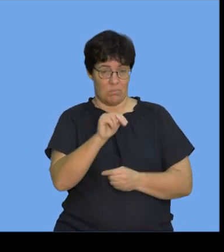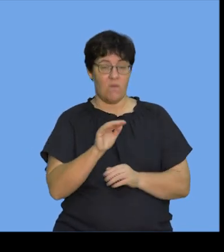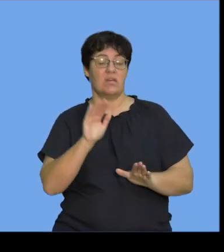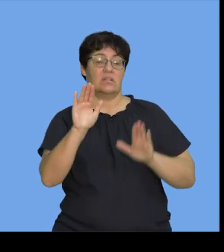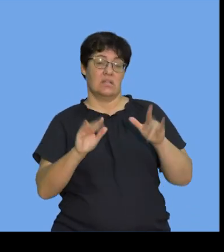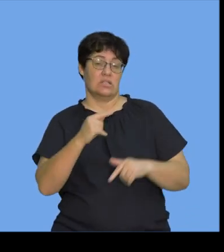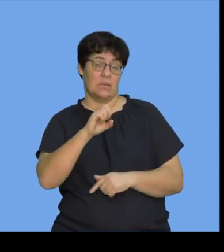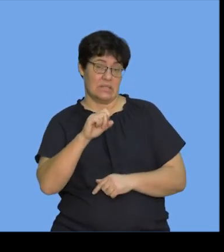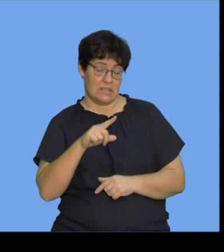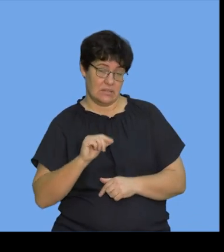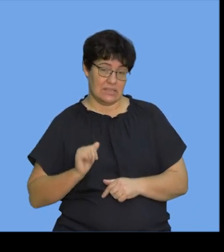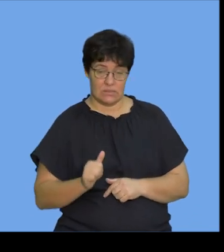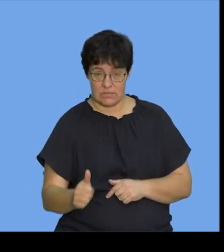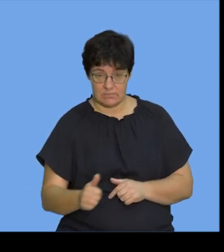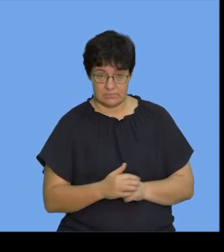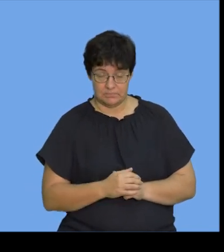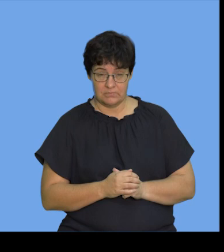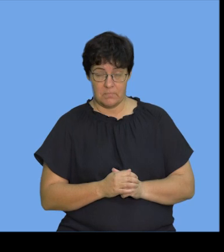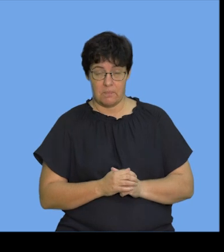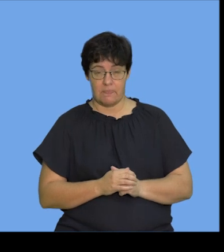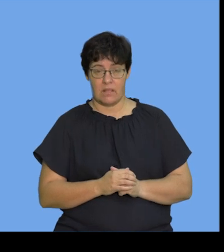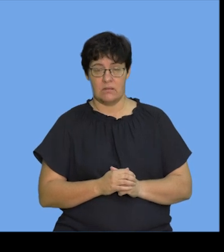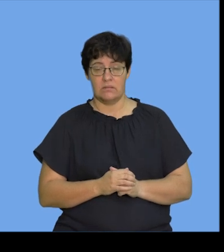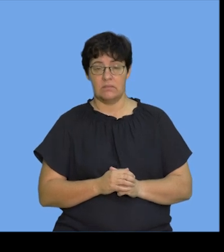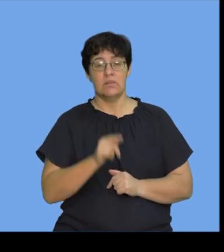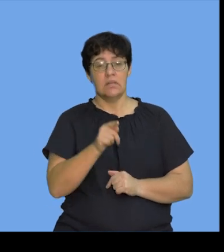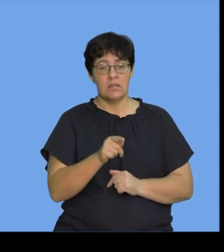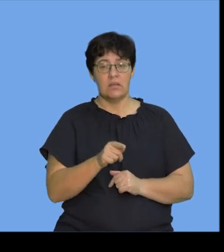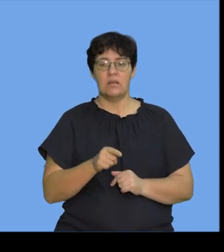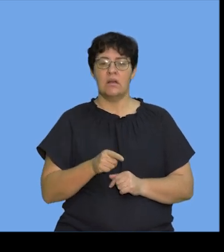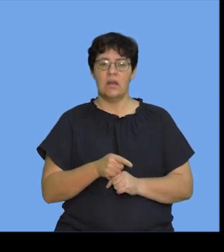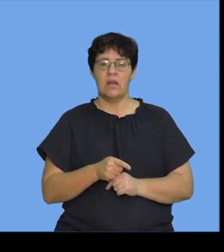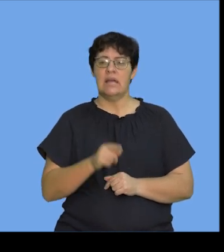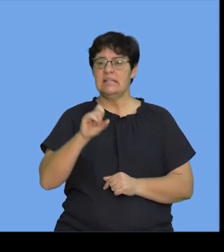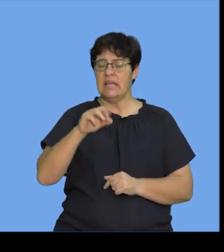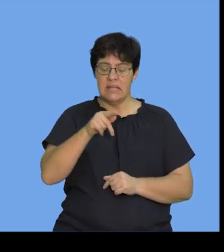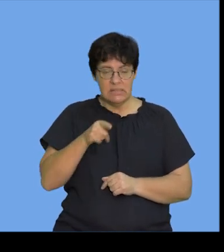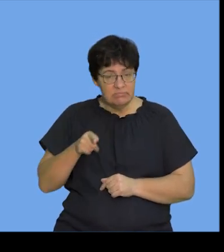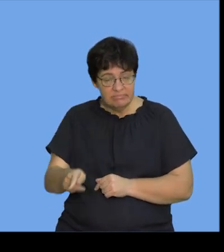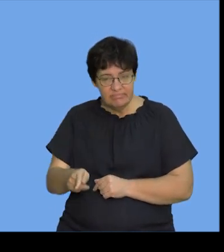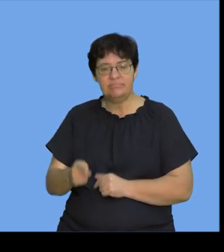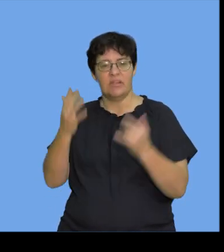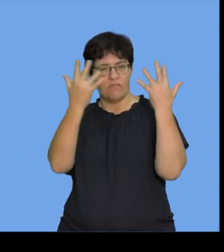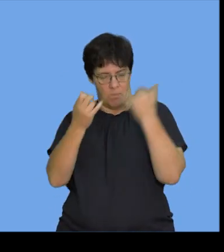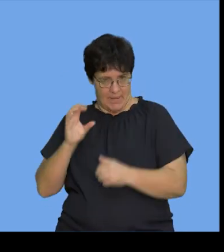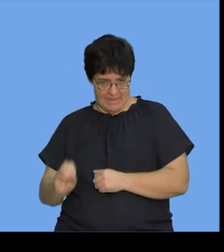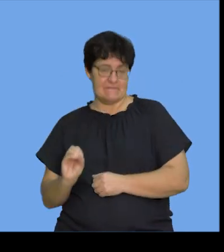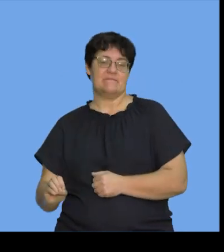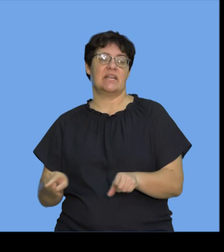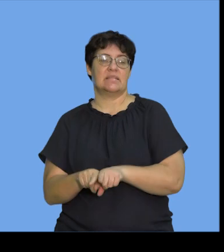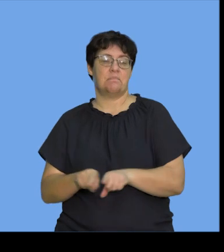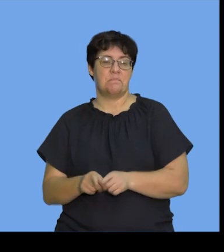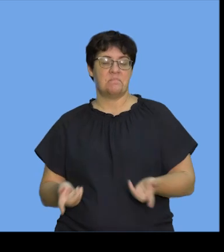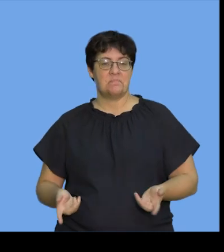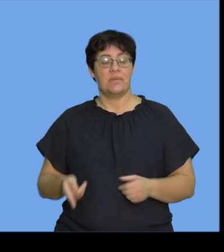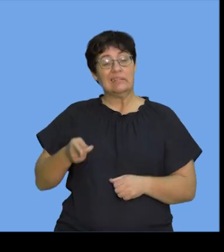geometric sequence. Now, with a geometric series, we also have a formula to calculate this. And the